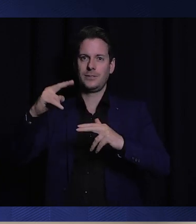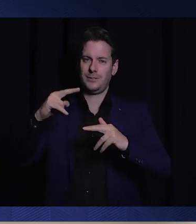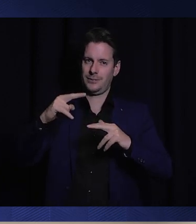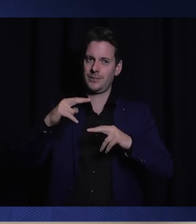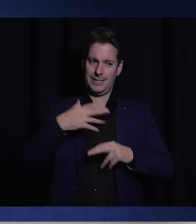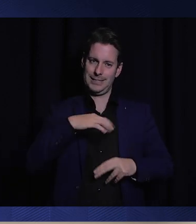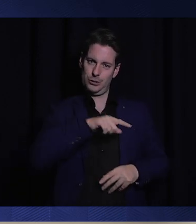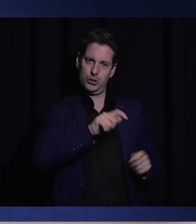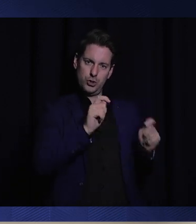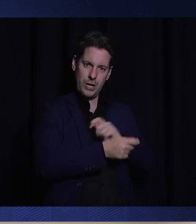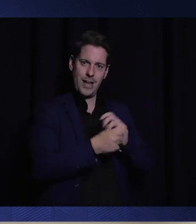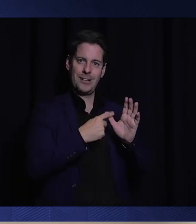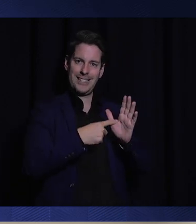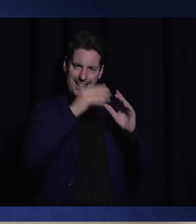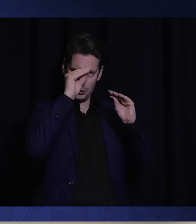be